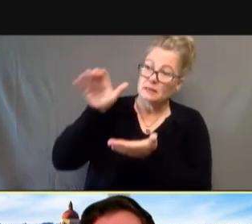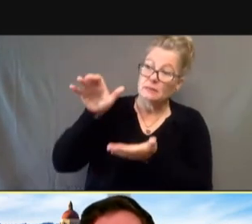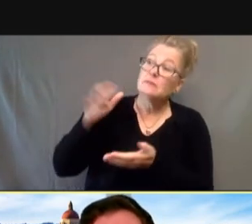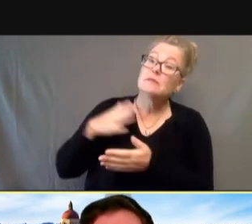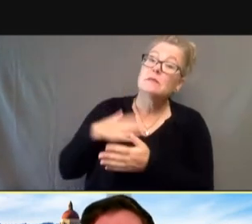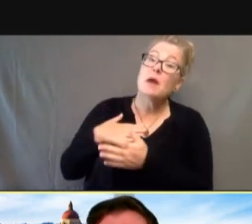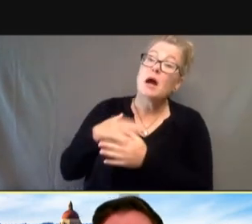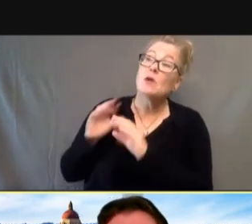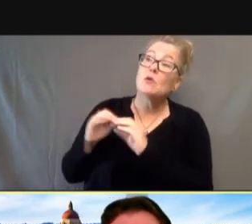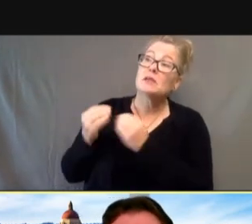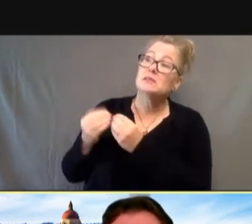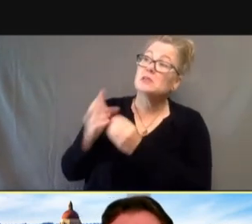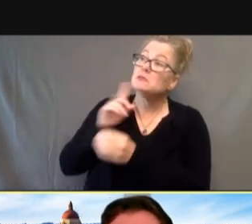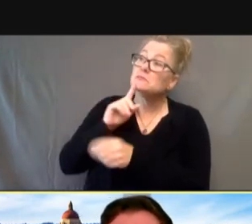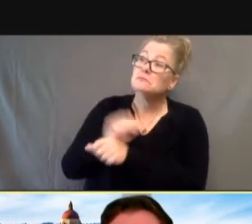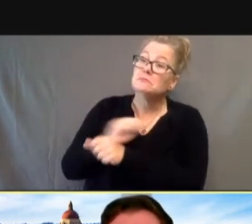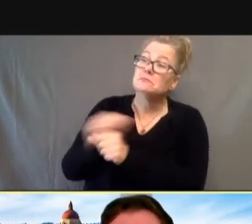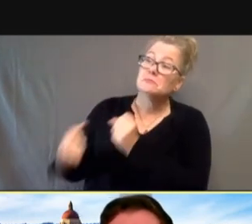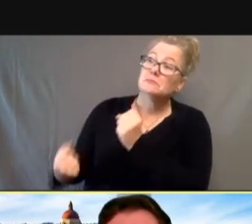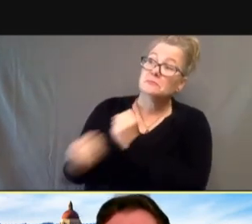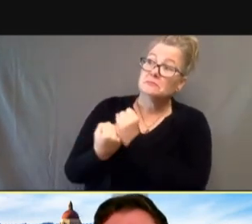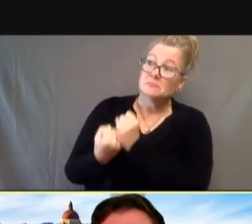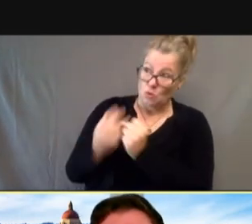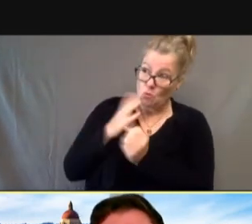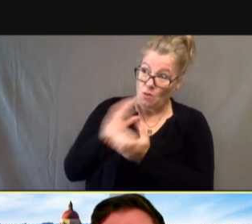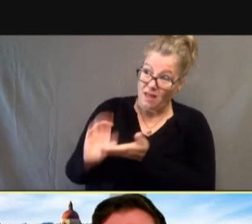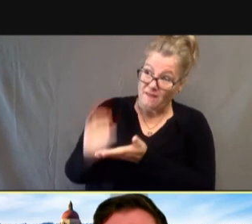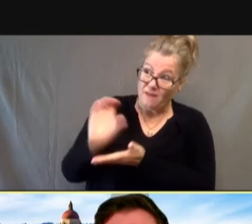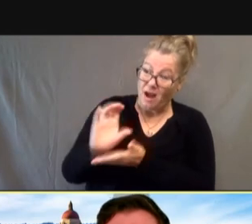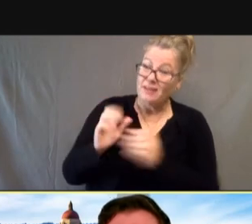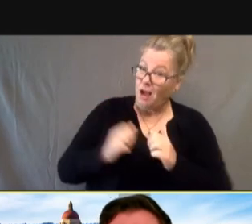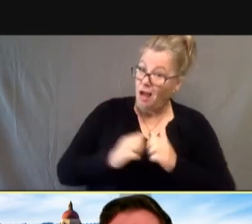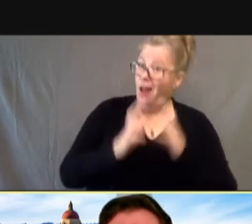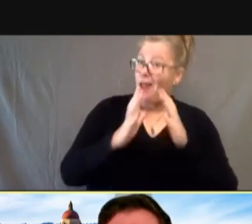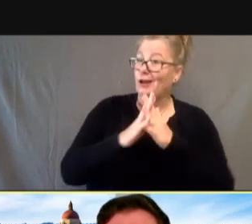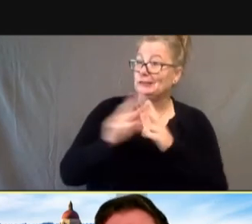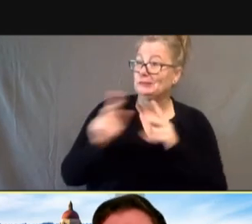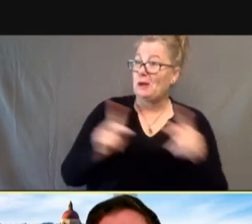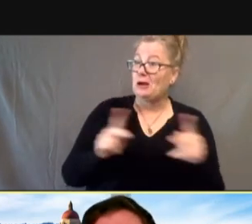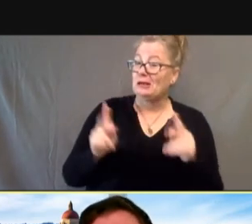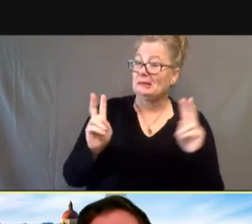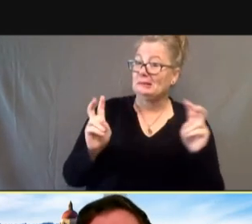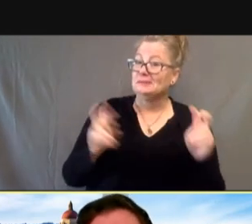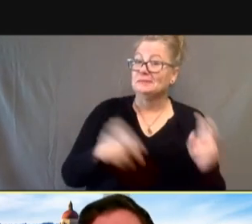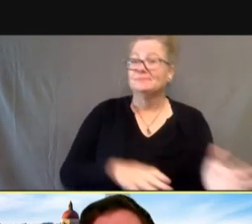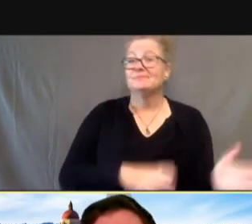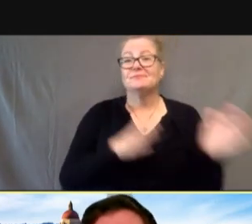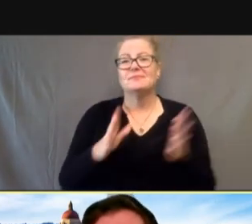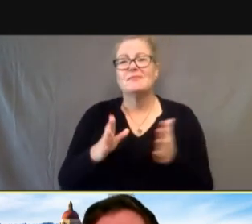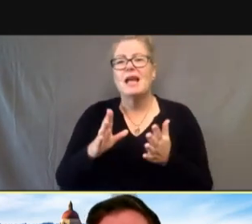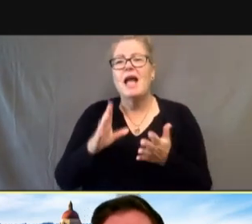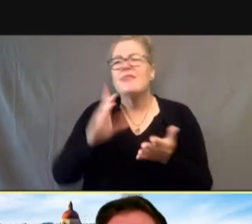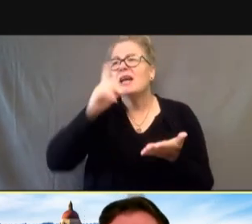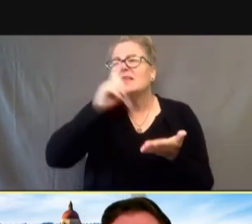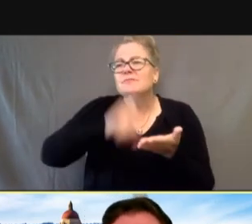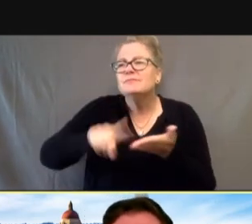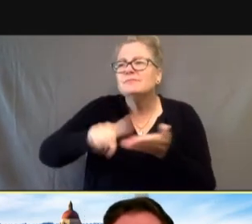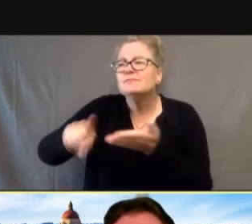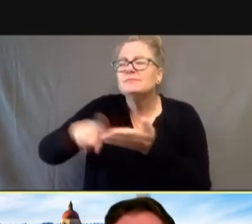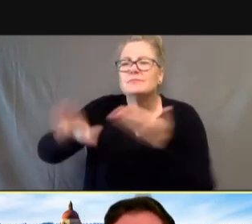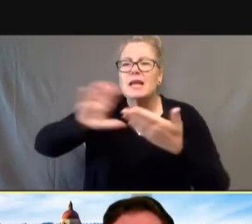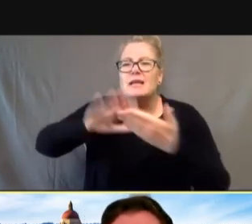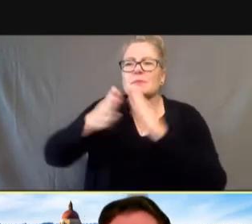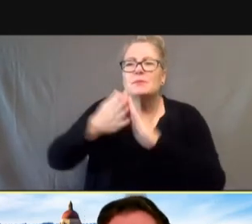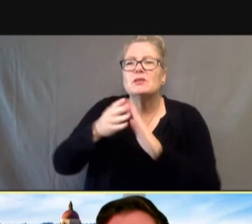launch party. And lastly, explore community needs. Look around, conduct a survey. What